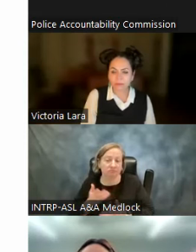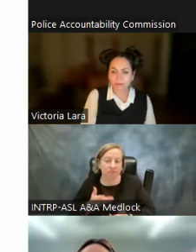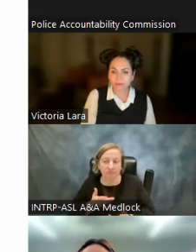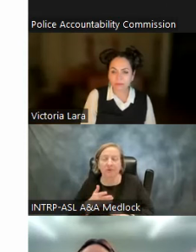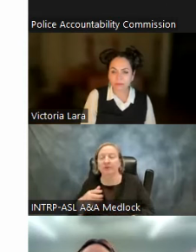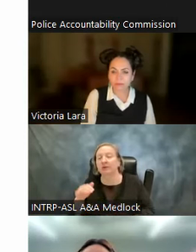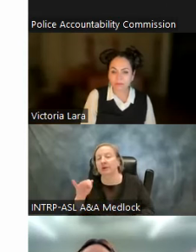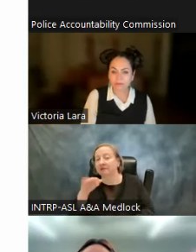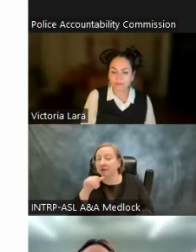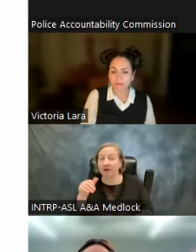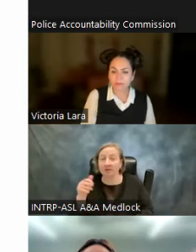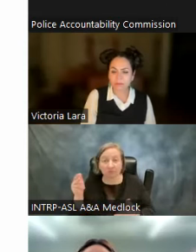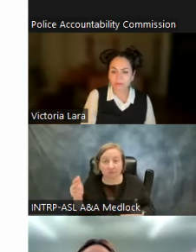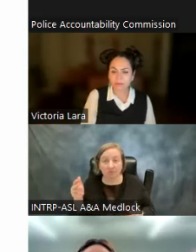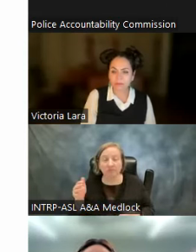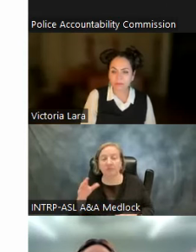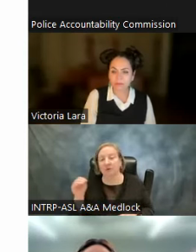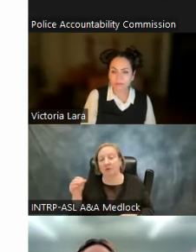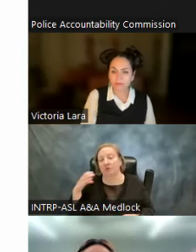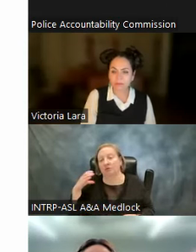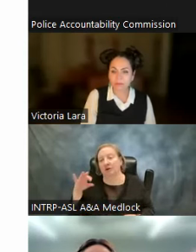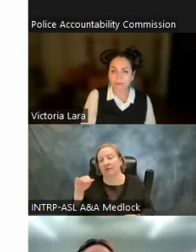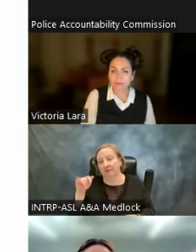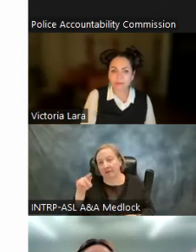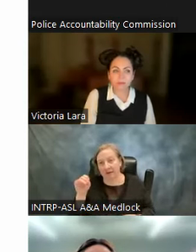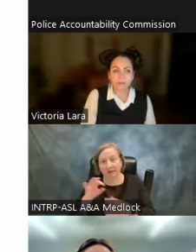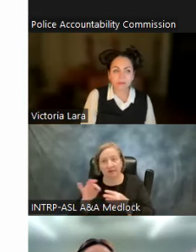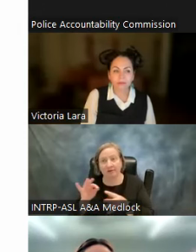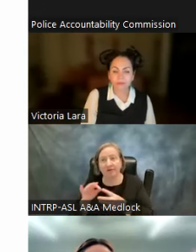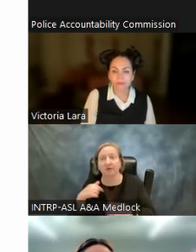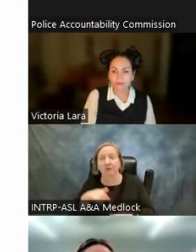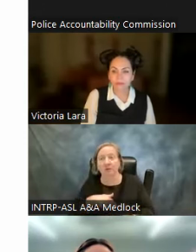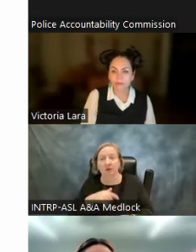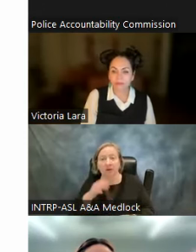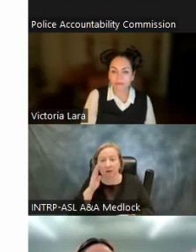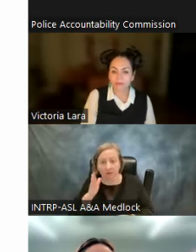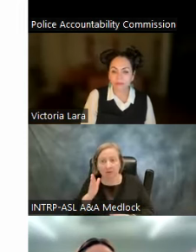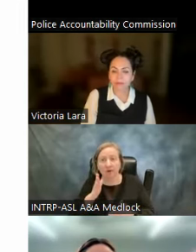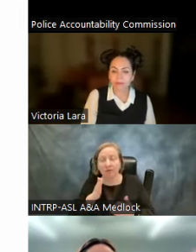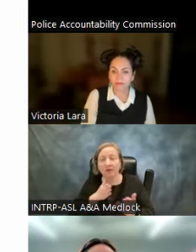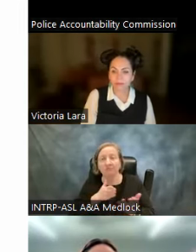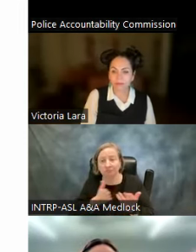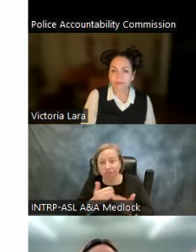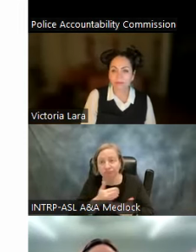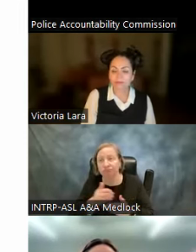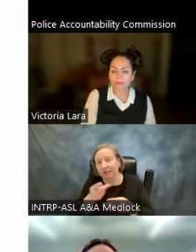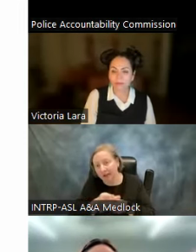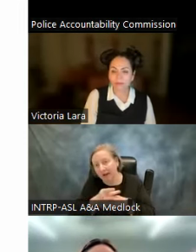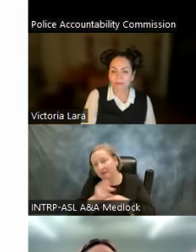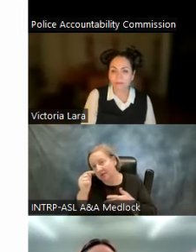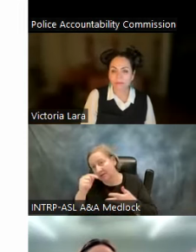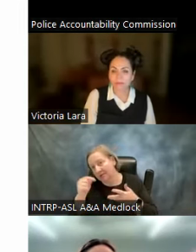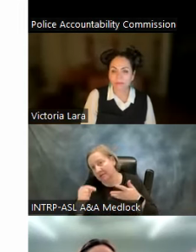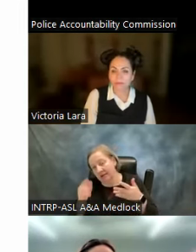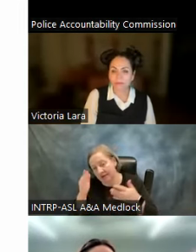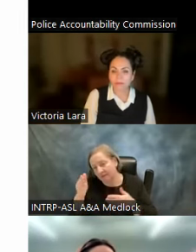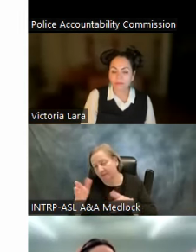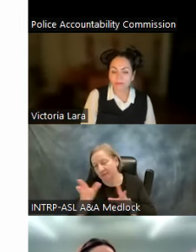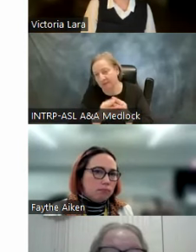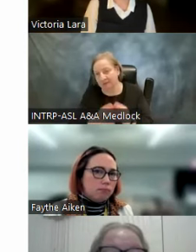as Co-Chair Faith pointed out, we will be going through this carefully at an upcoming meeting.